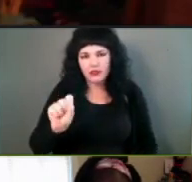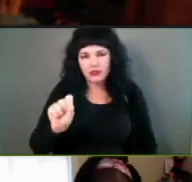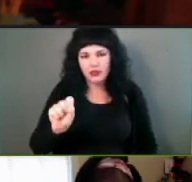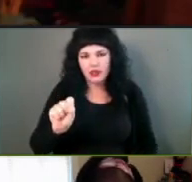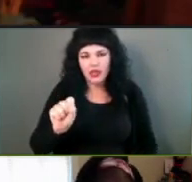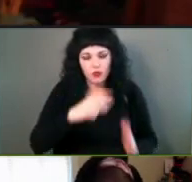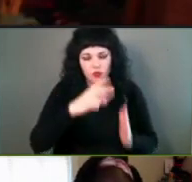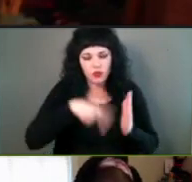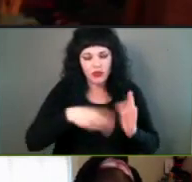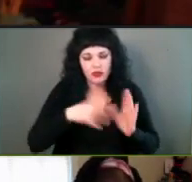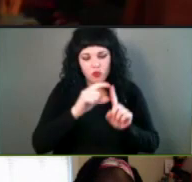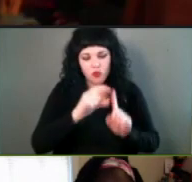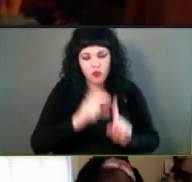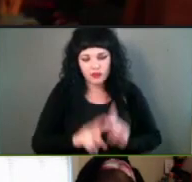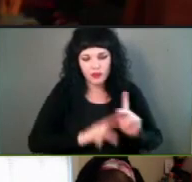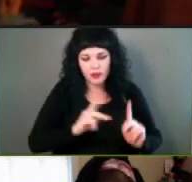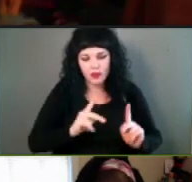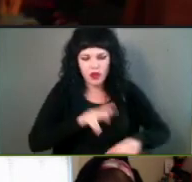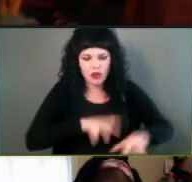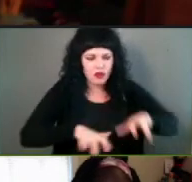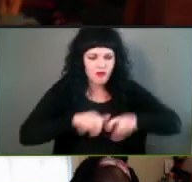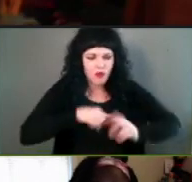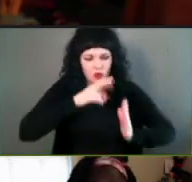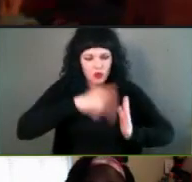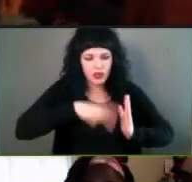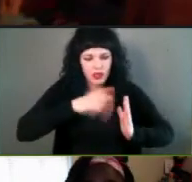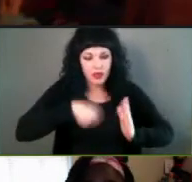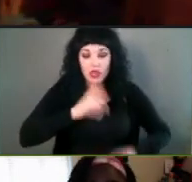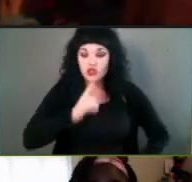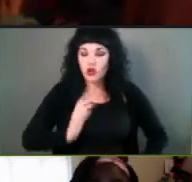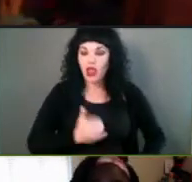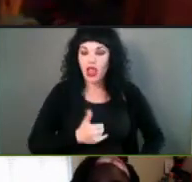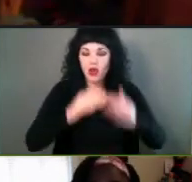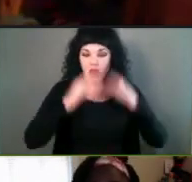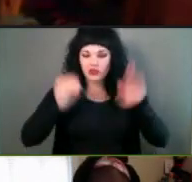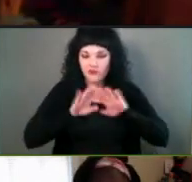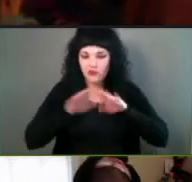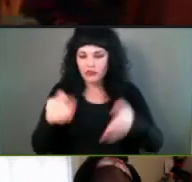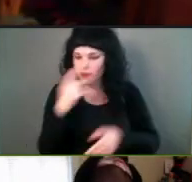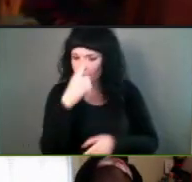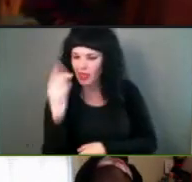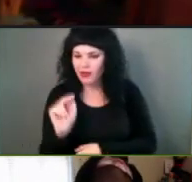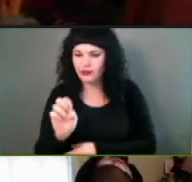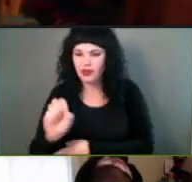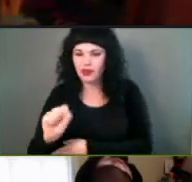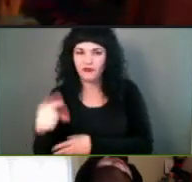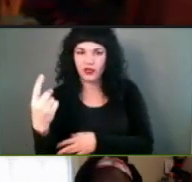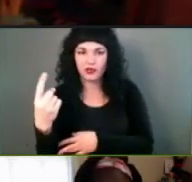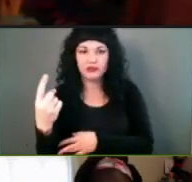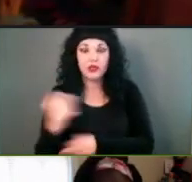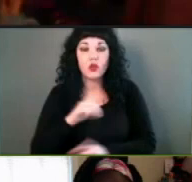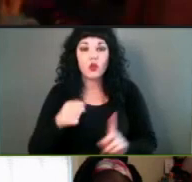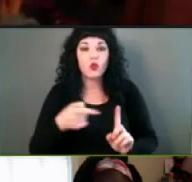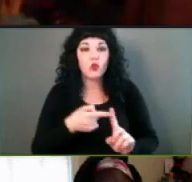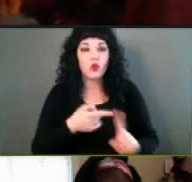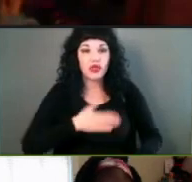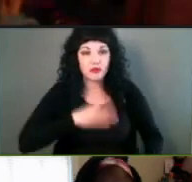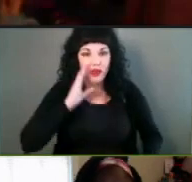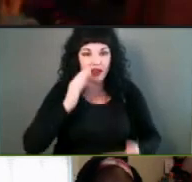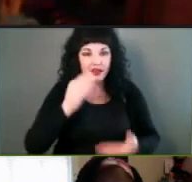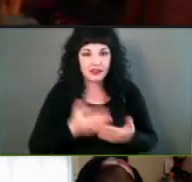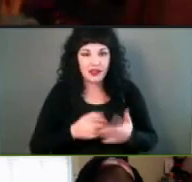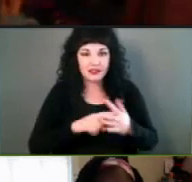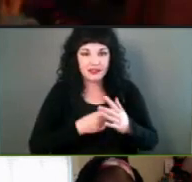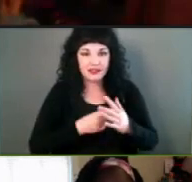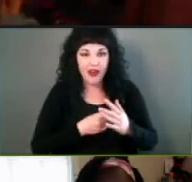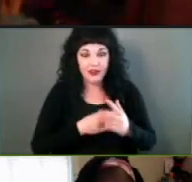in a house that centers Blackness first. When my oldest son got into superheroes, I made sure to find him the Black Superman. So